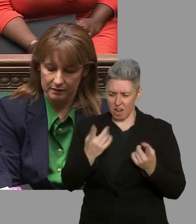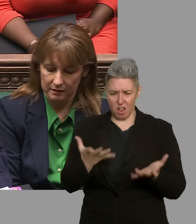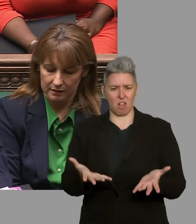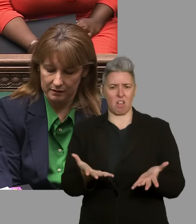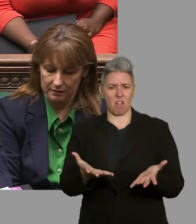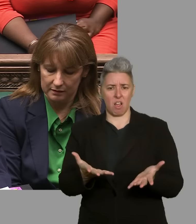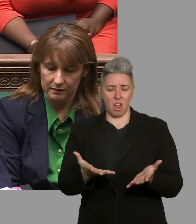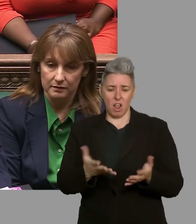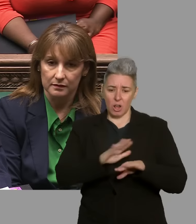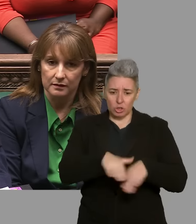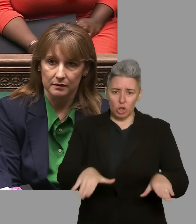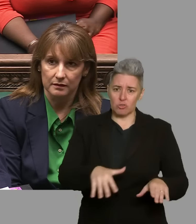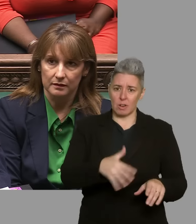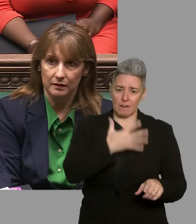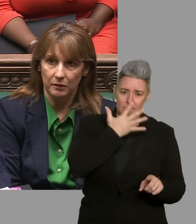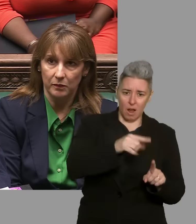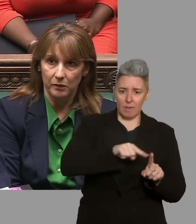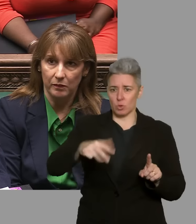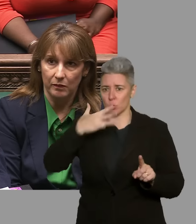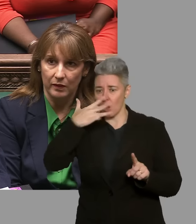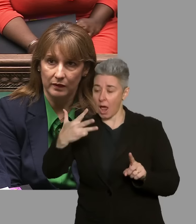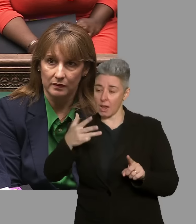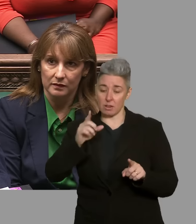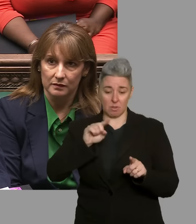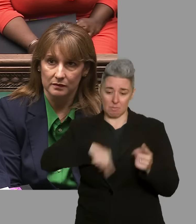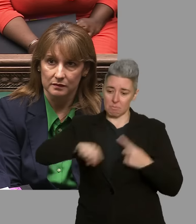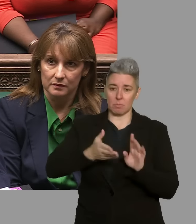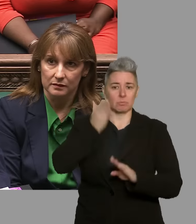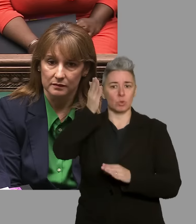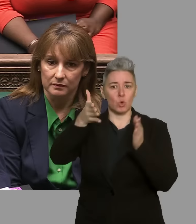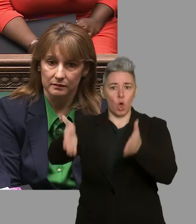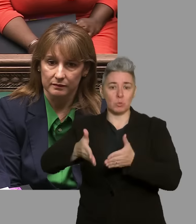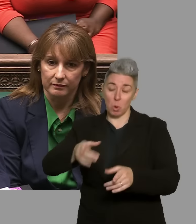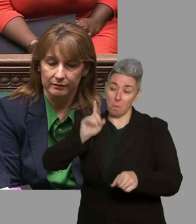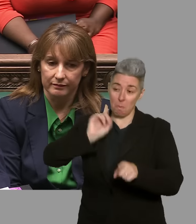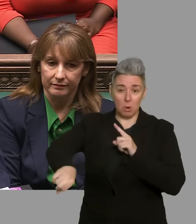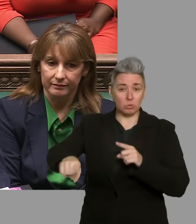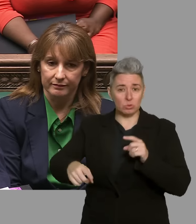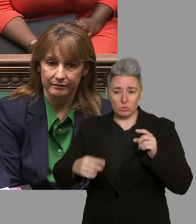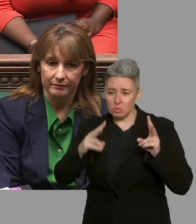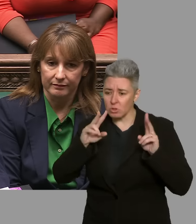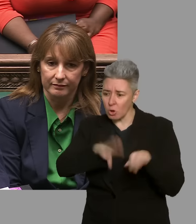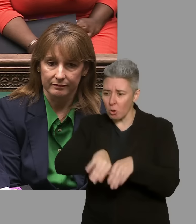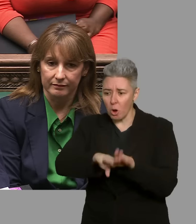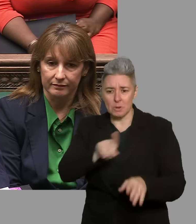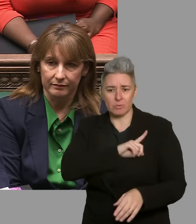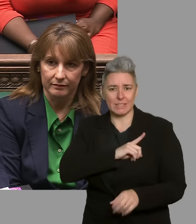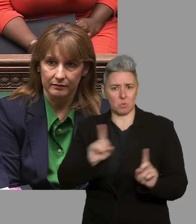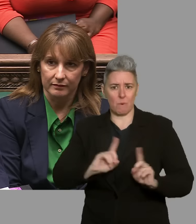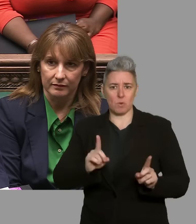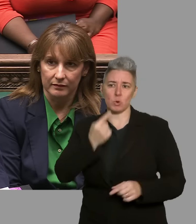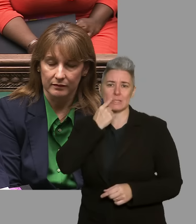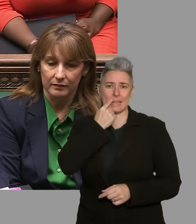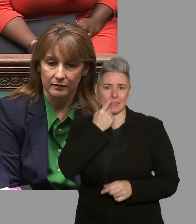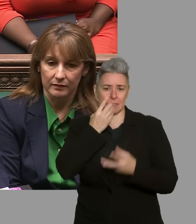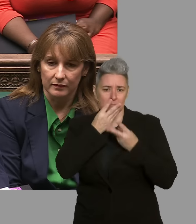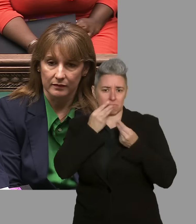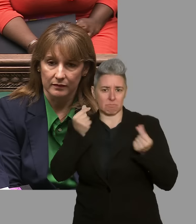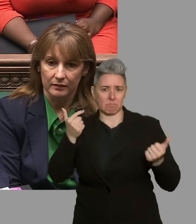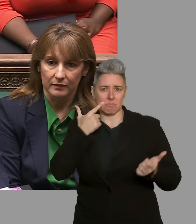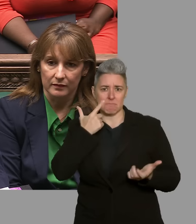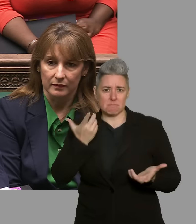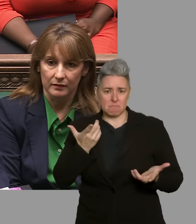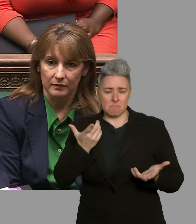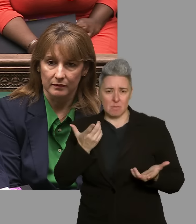to hospital. Every children's hospital under their watch, going in 5 to 9. I was very shocked when I heard this the first time at